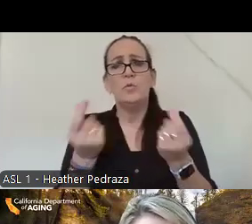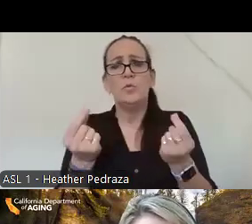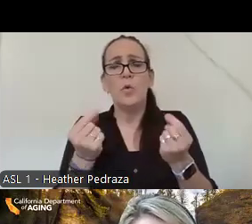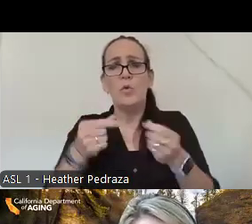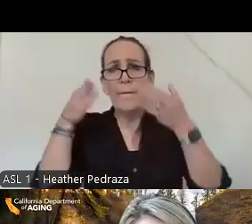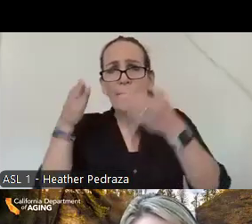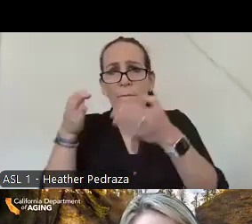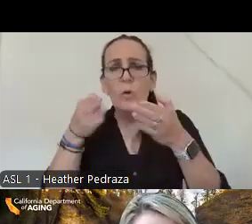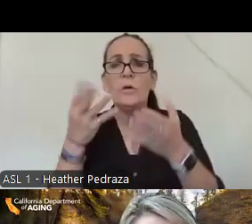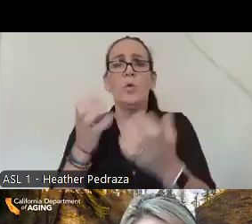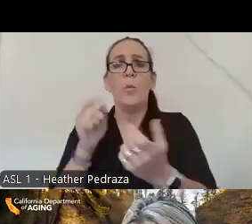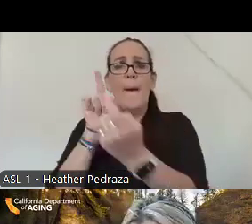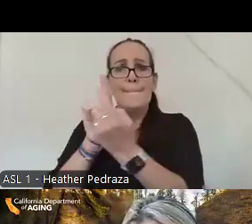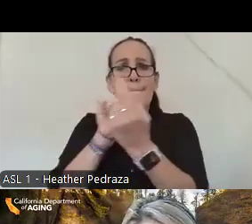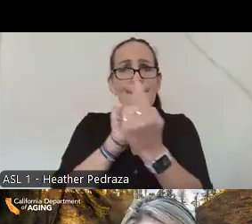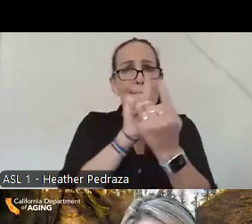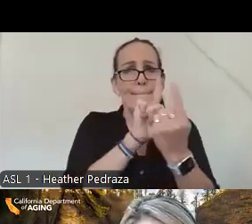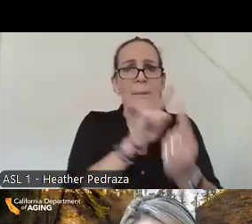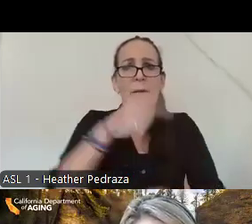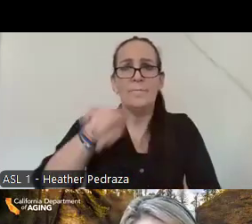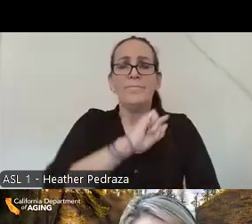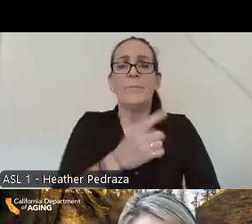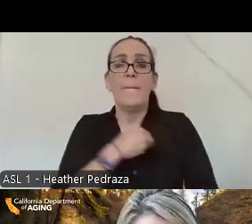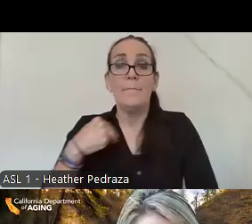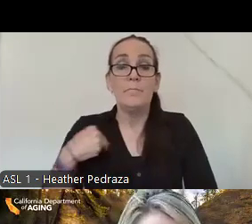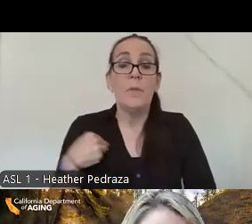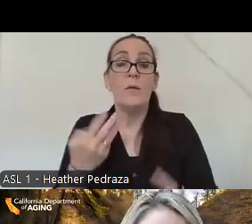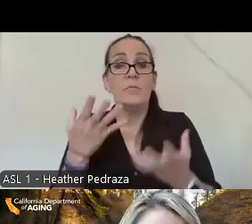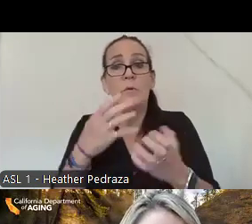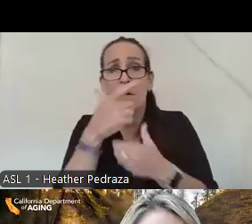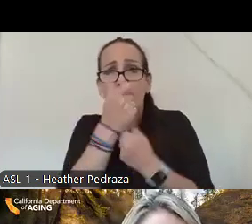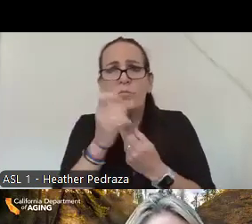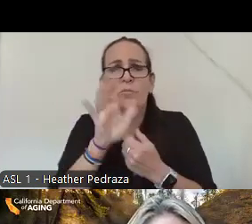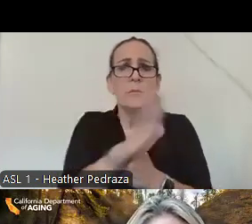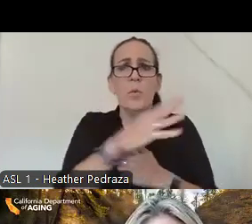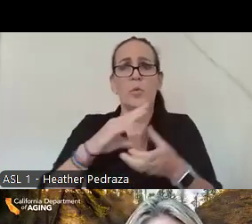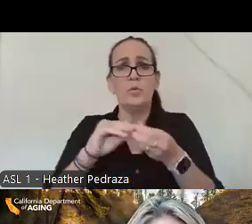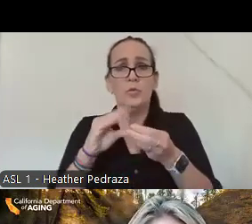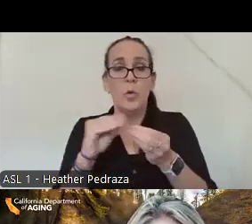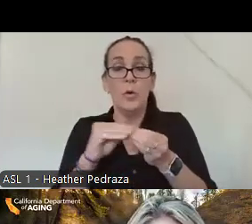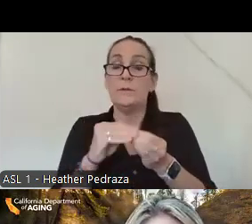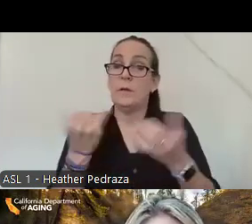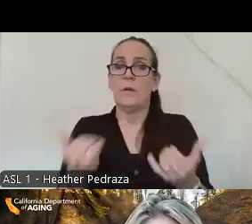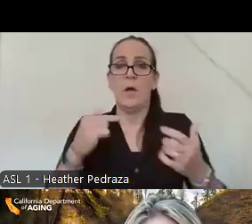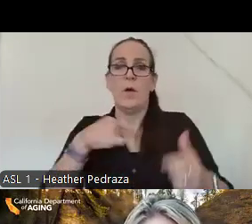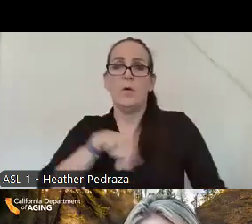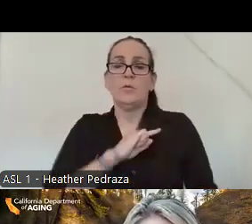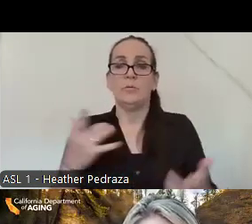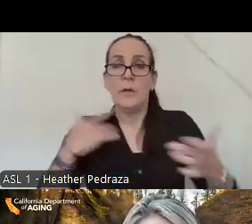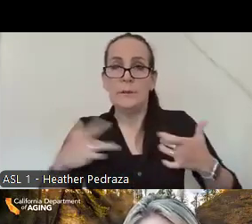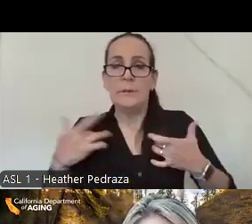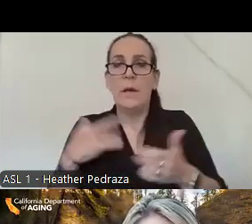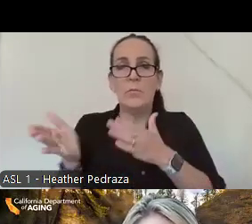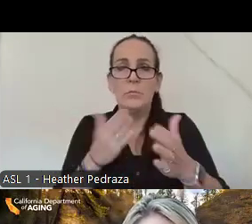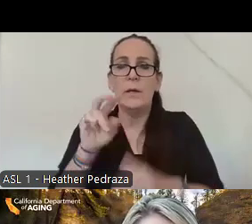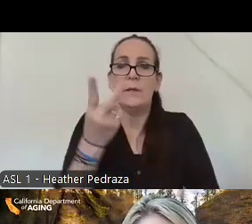and understanding, hearing their stories. And we're really excited to be planning now for our second meeting.